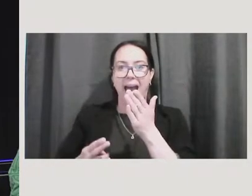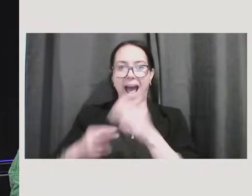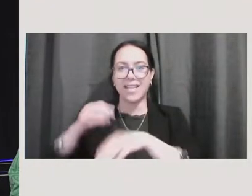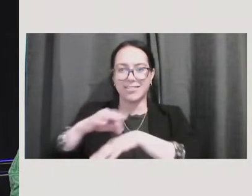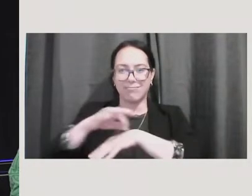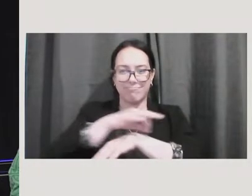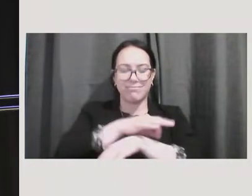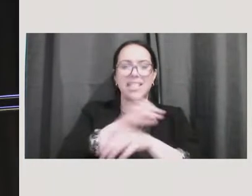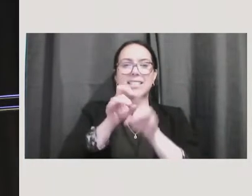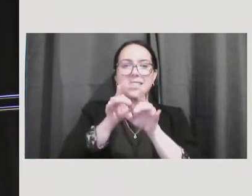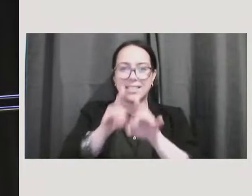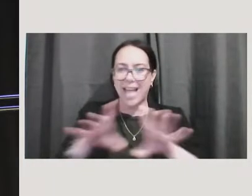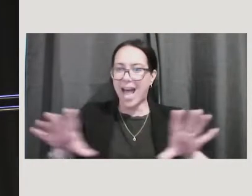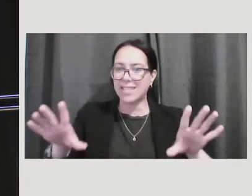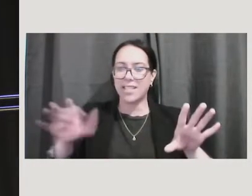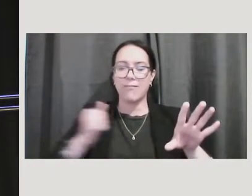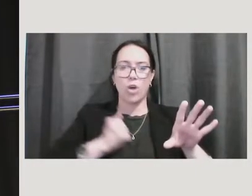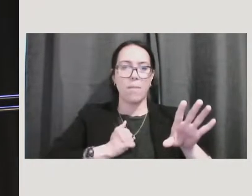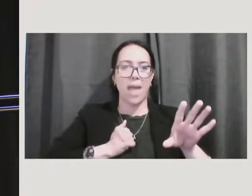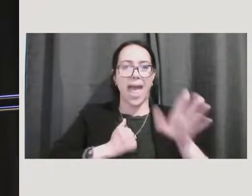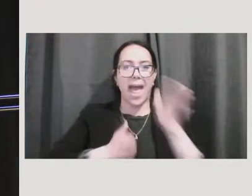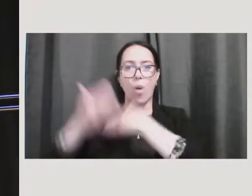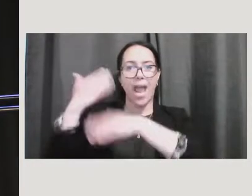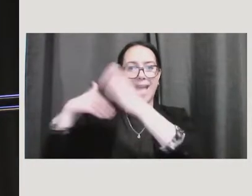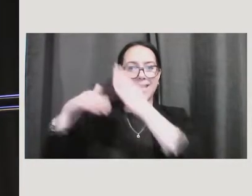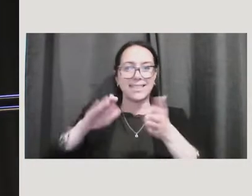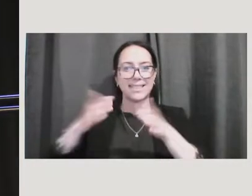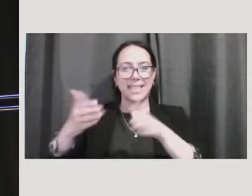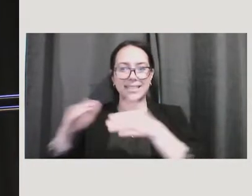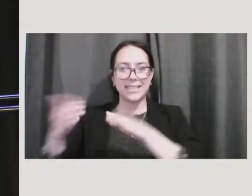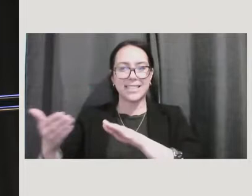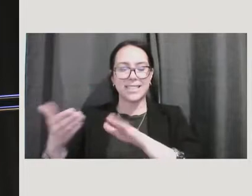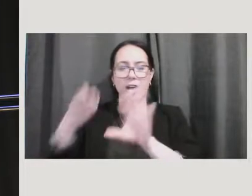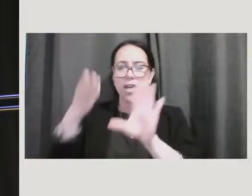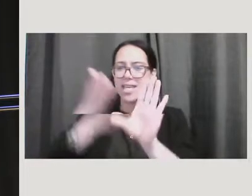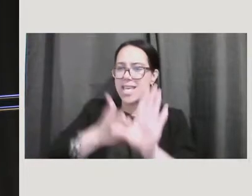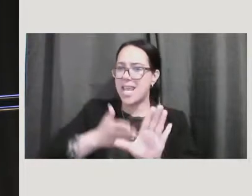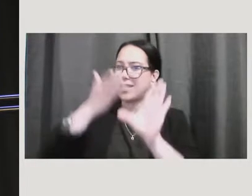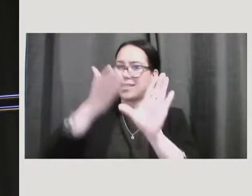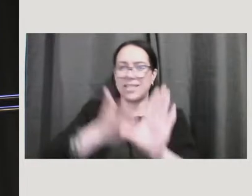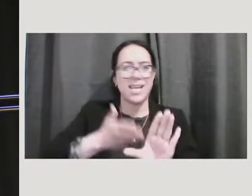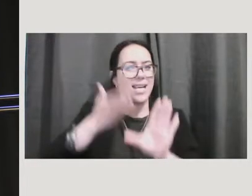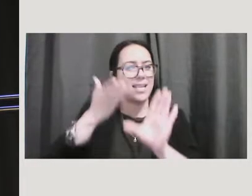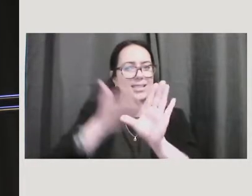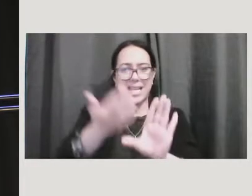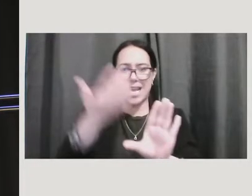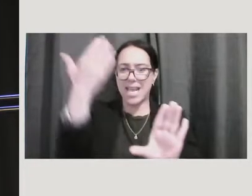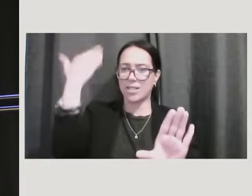years ago and many of you honor and pay tribute to pay tribute to them